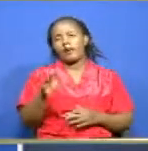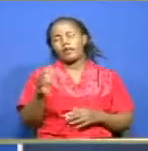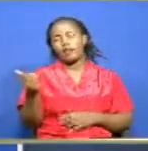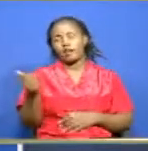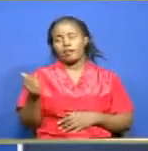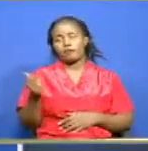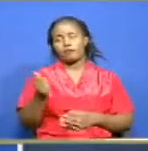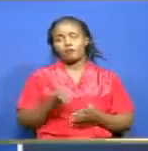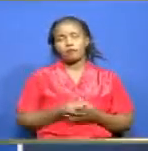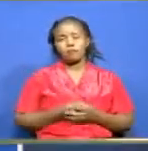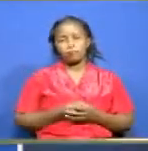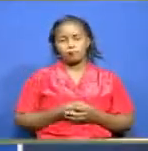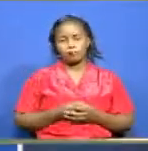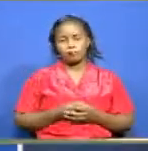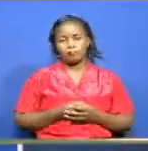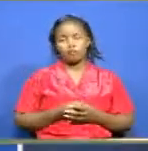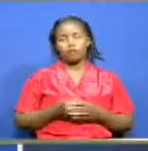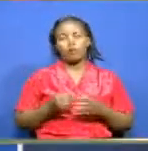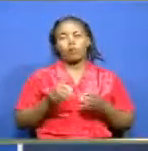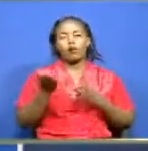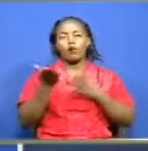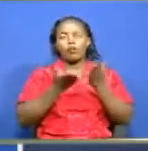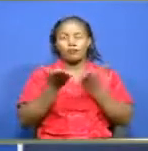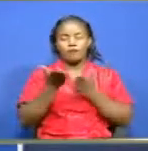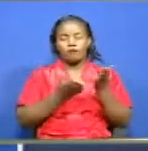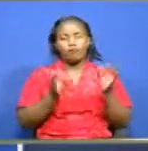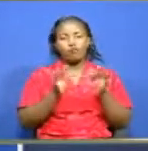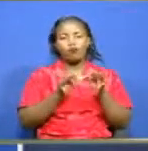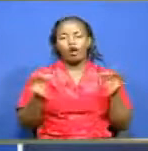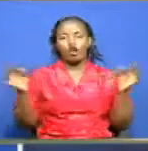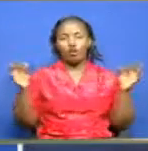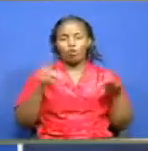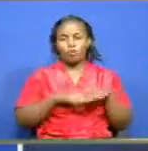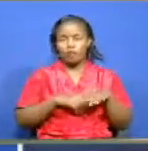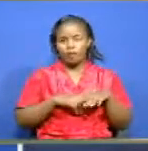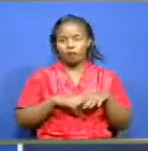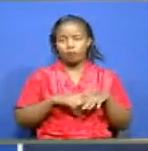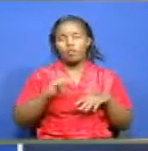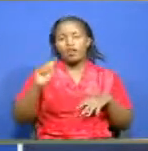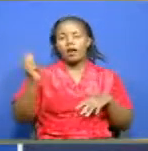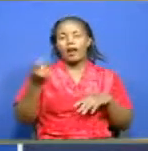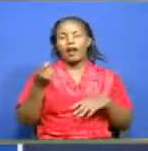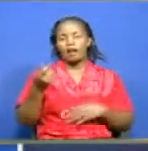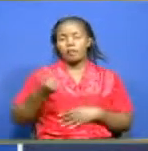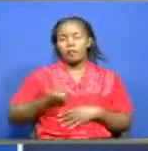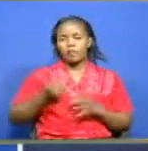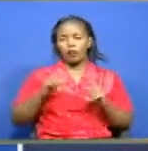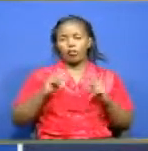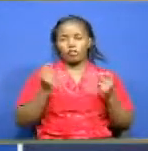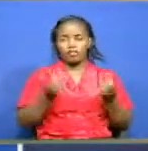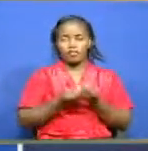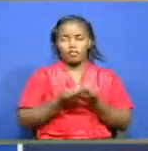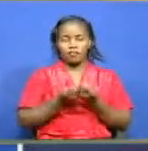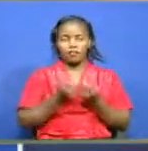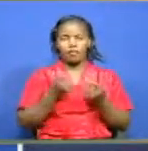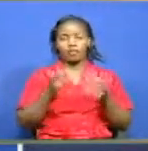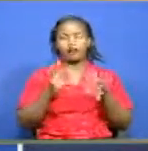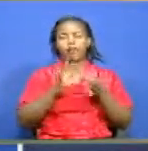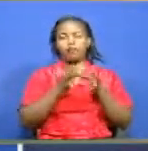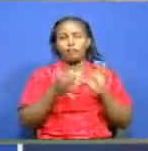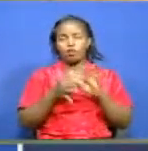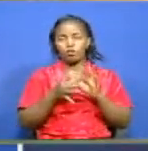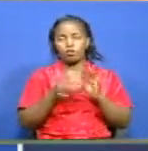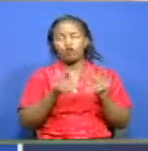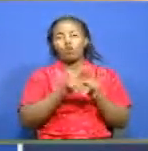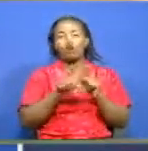Bankers. Long-serving David Ouma has left his role at both Harambee Starlets as well as the Federation. His first assignment will